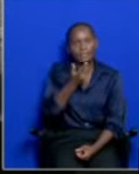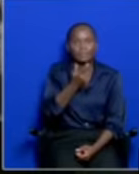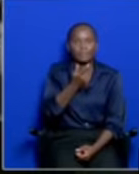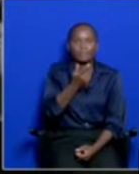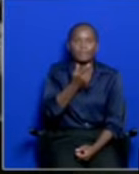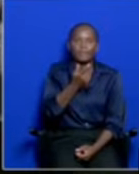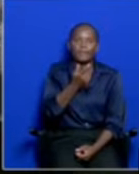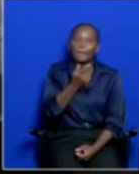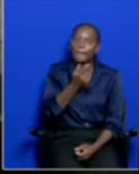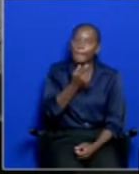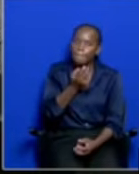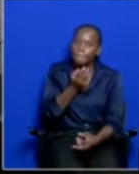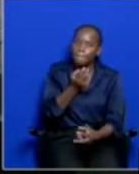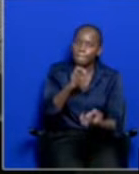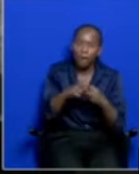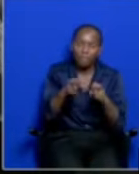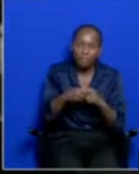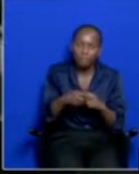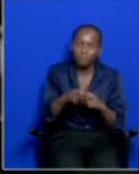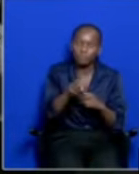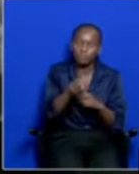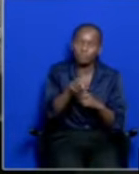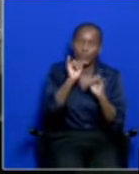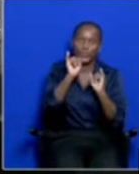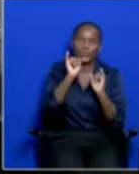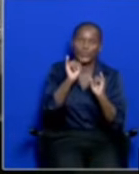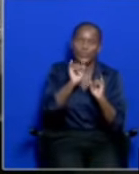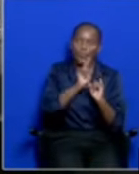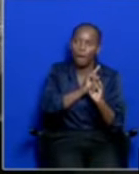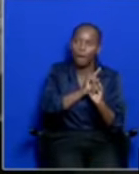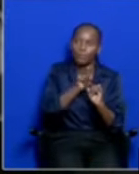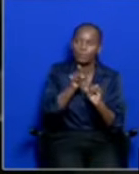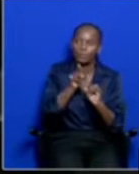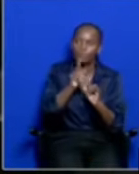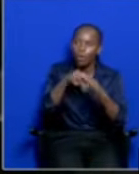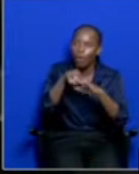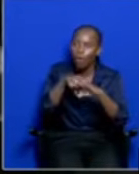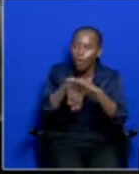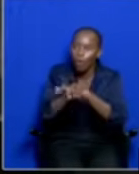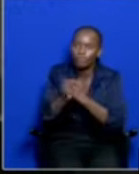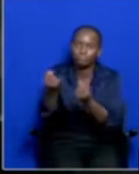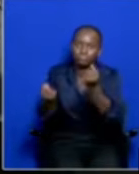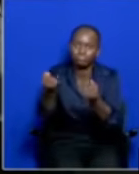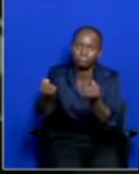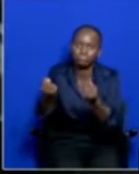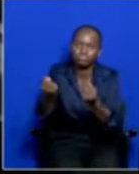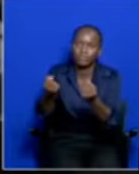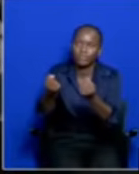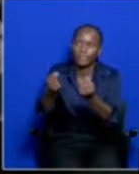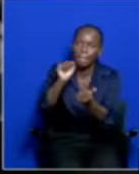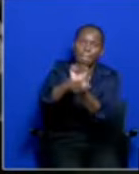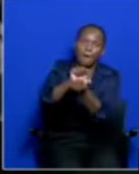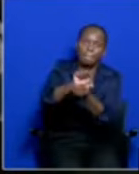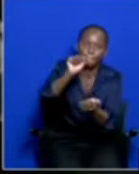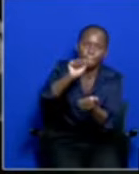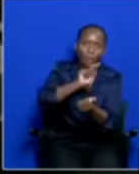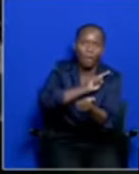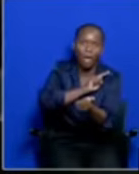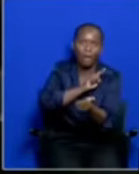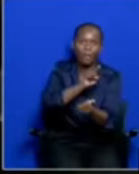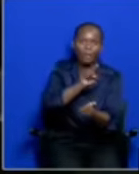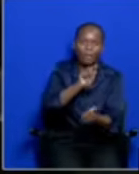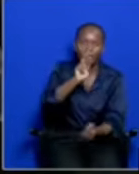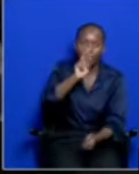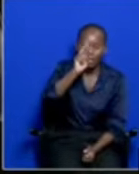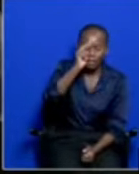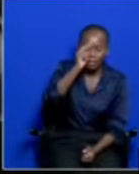memory fades, documents go missing, people pass on in the process, the police